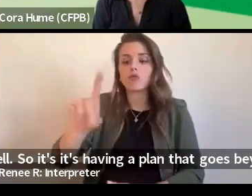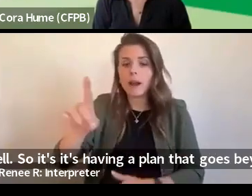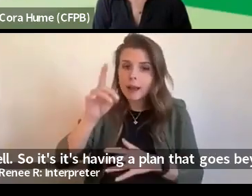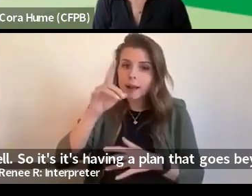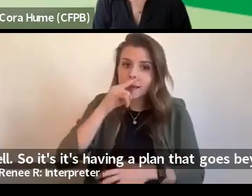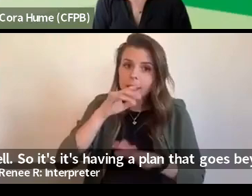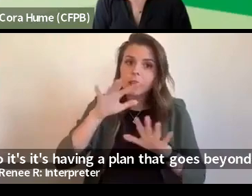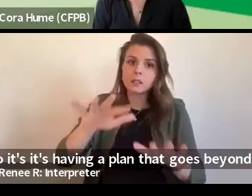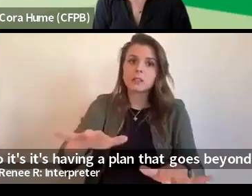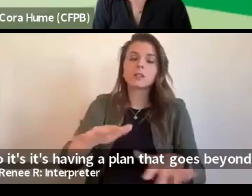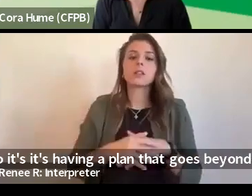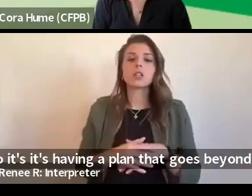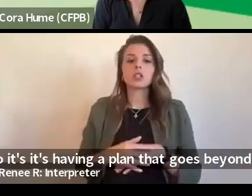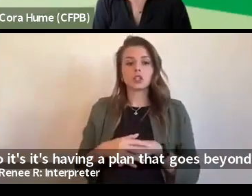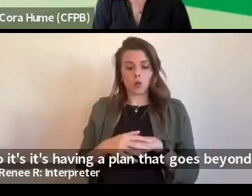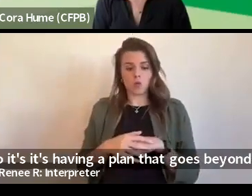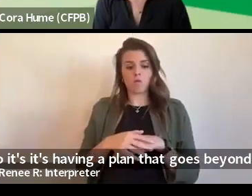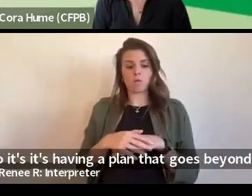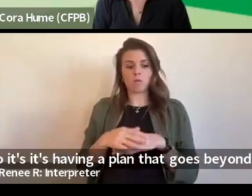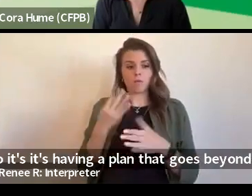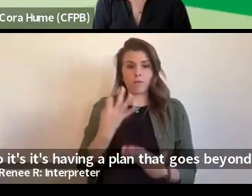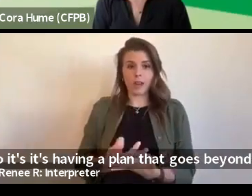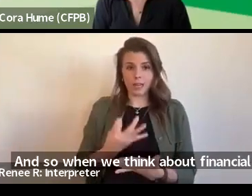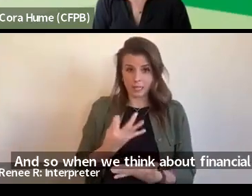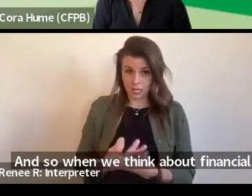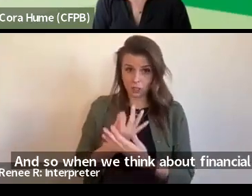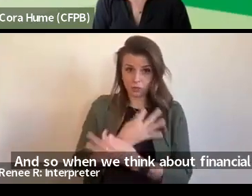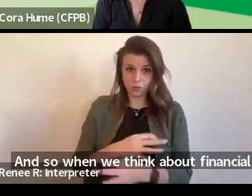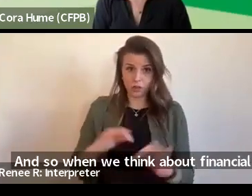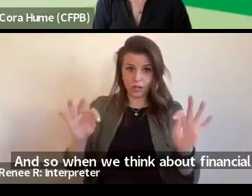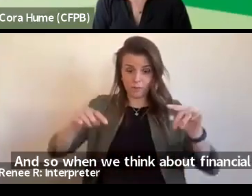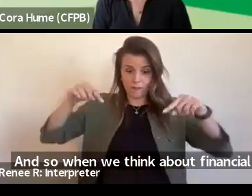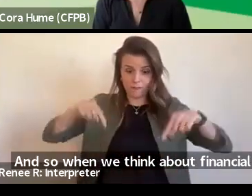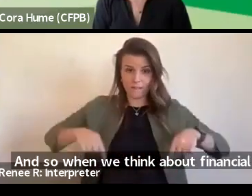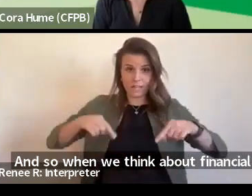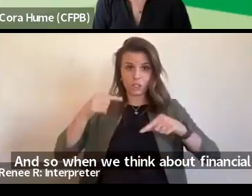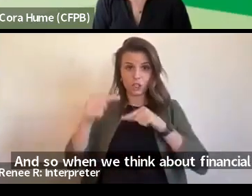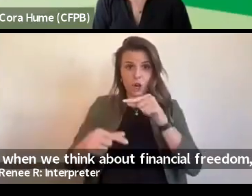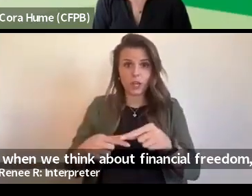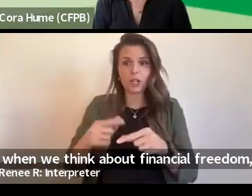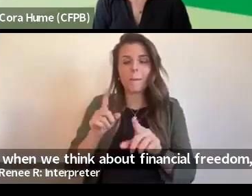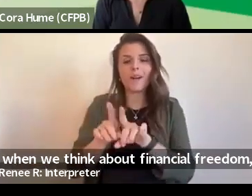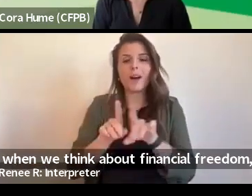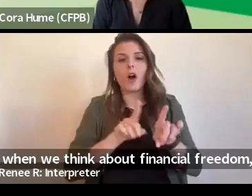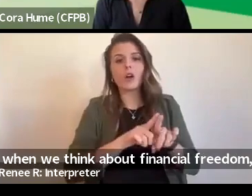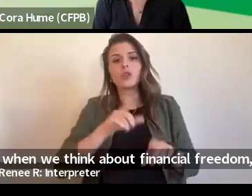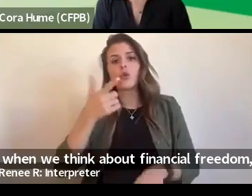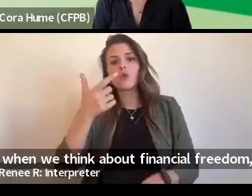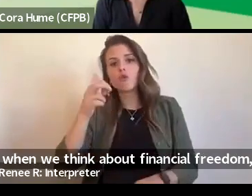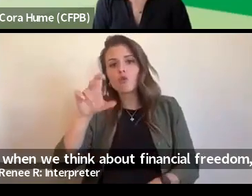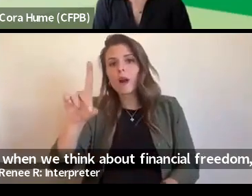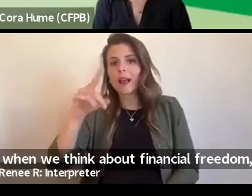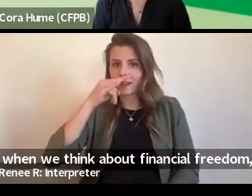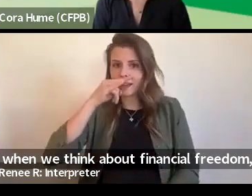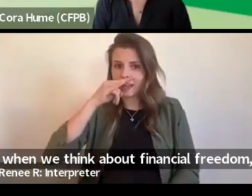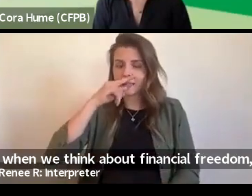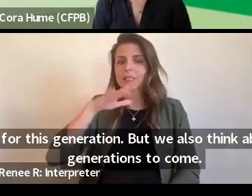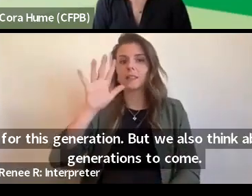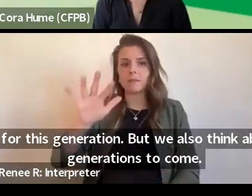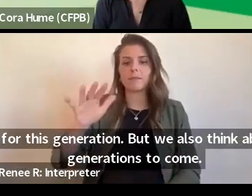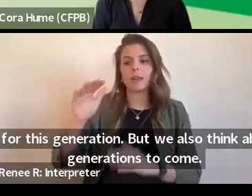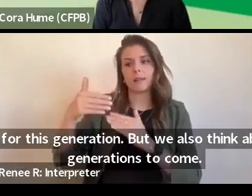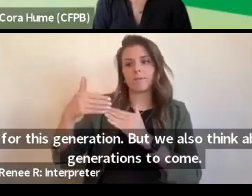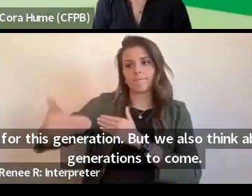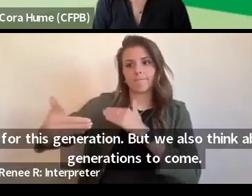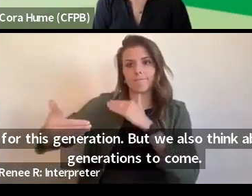when we think about financial freedom, we think about it for this generation, but we also think about it for generations to come. And so in